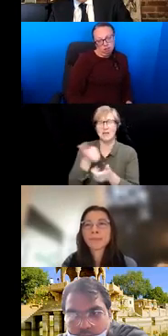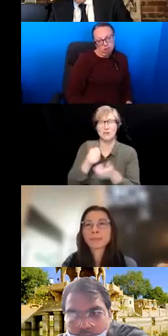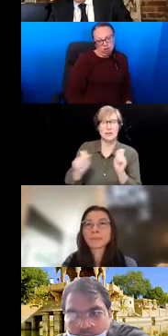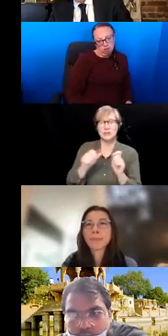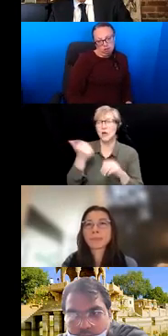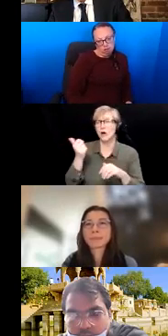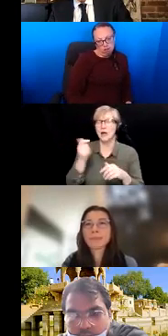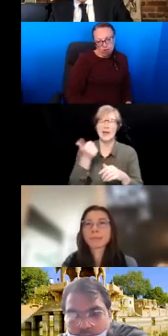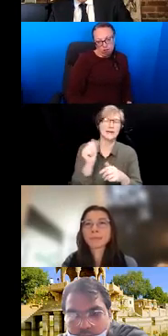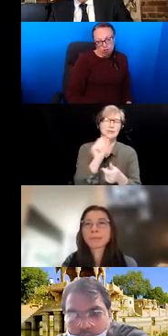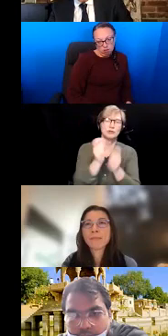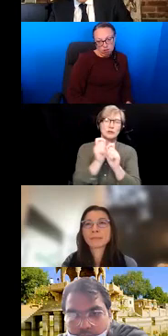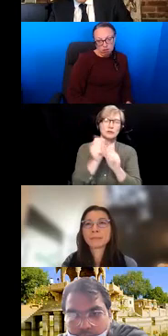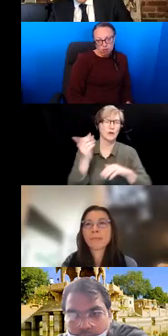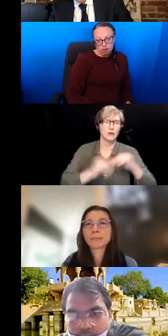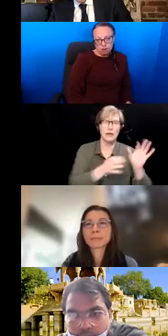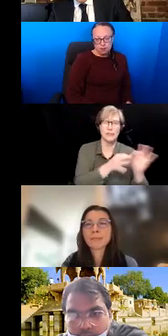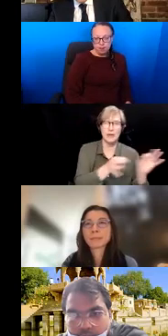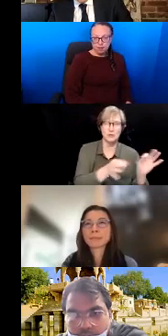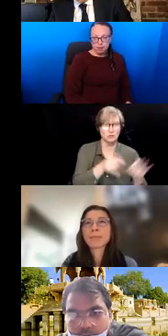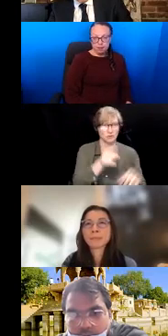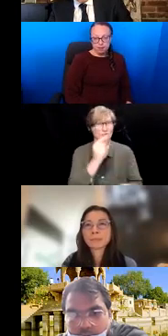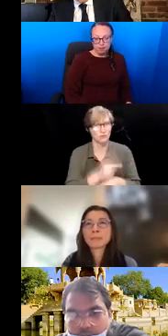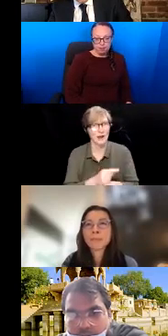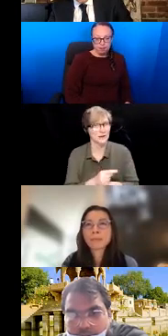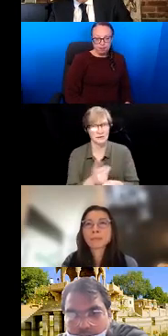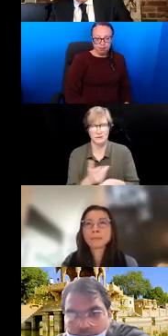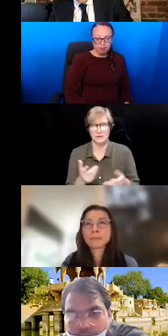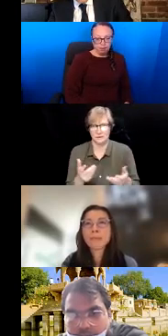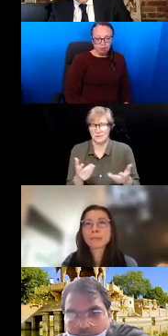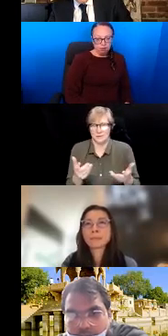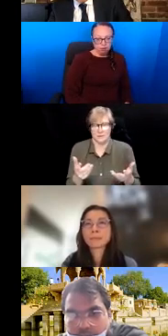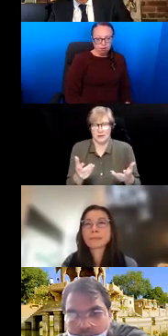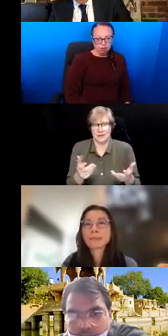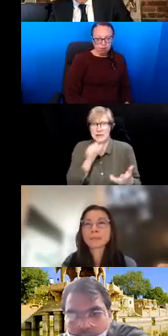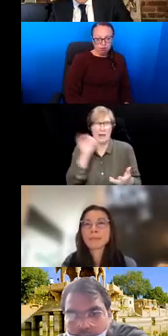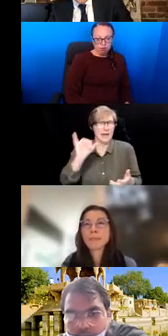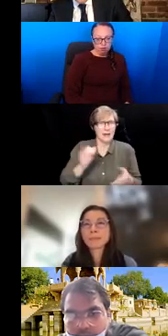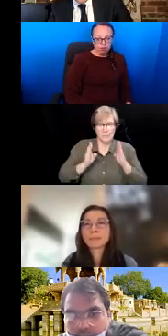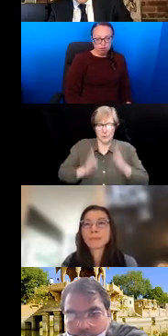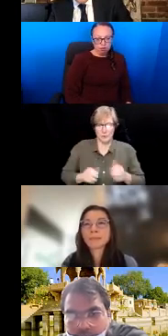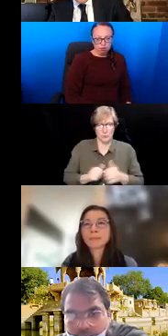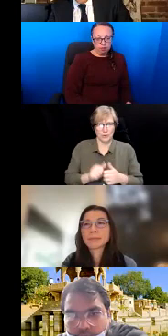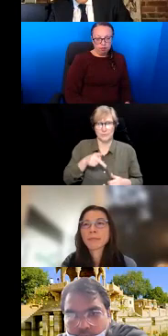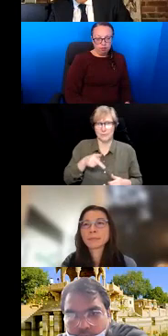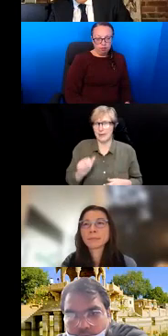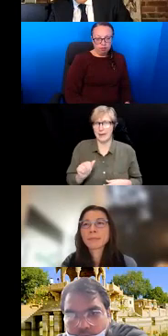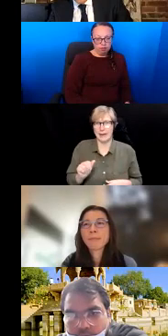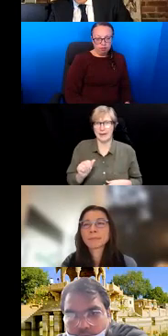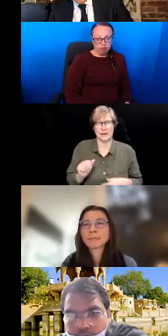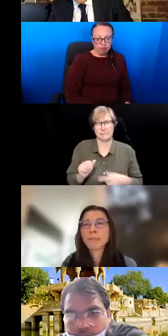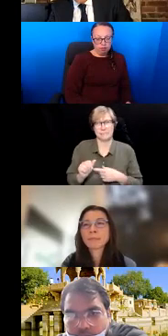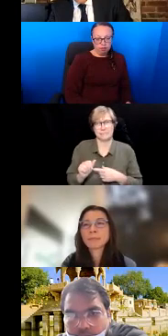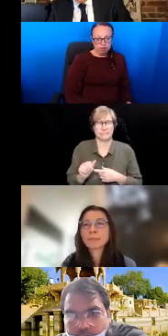you're right, you know, these are messy constructs. It's not as if patients with PPAs only and